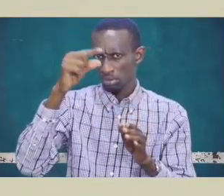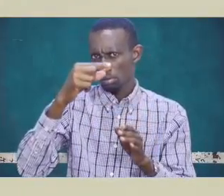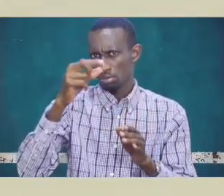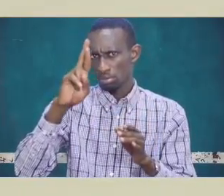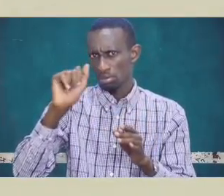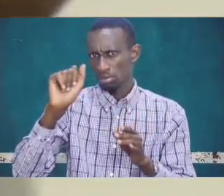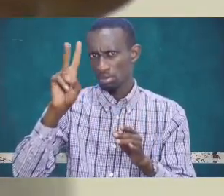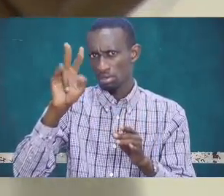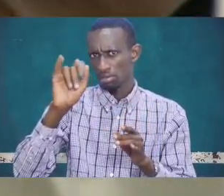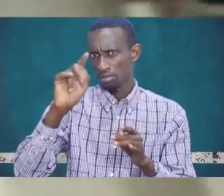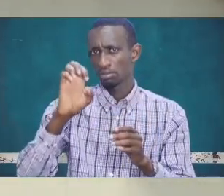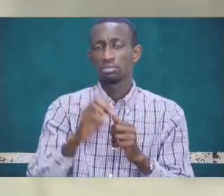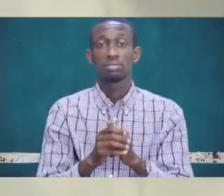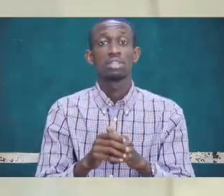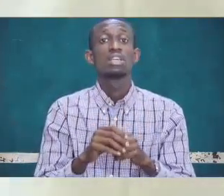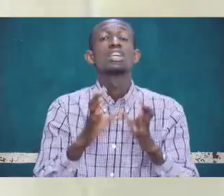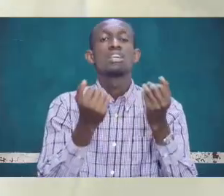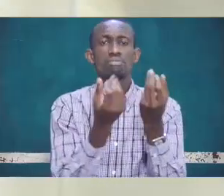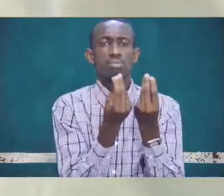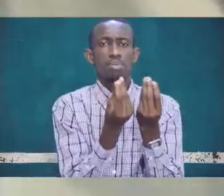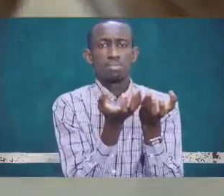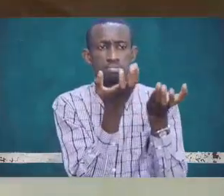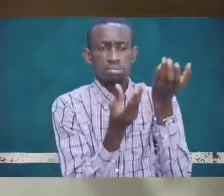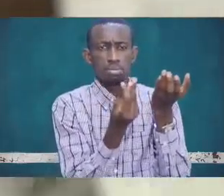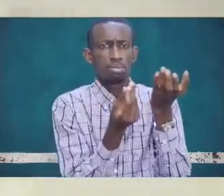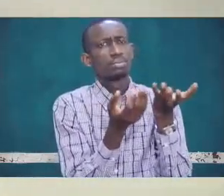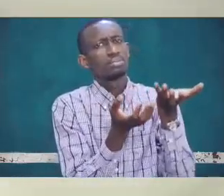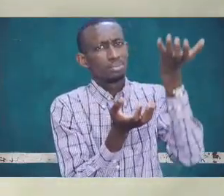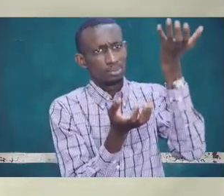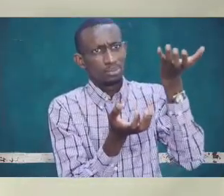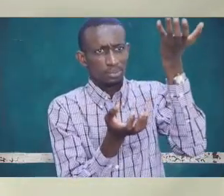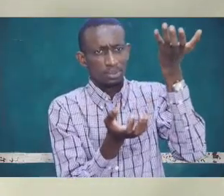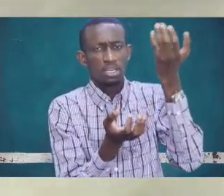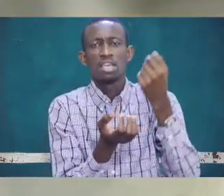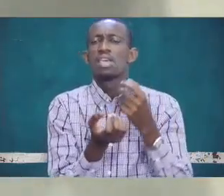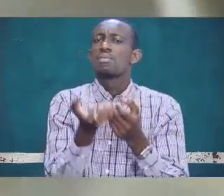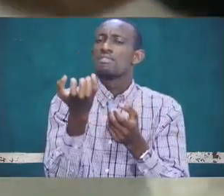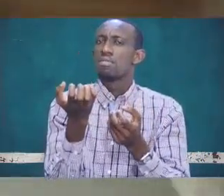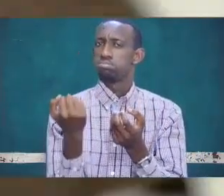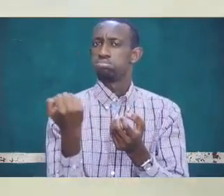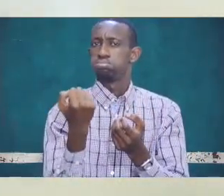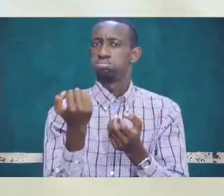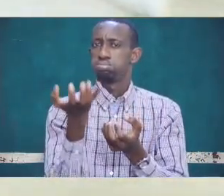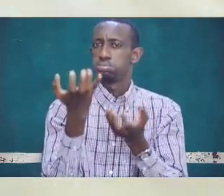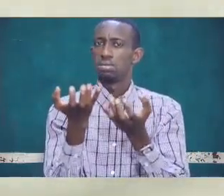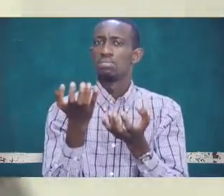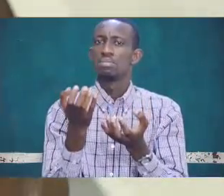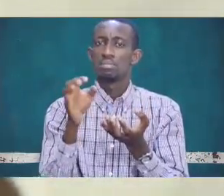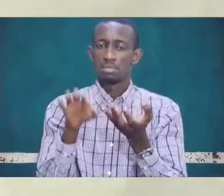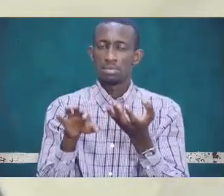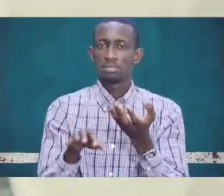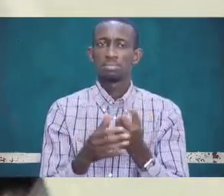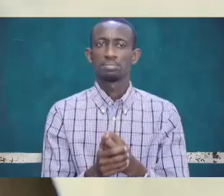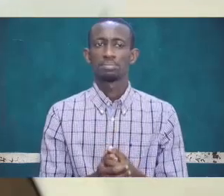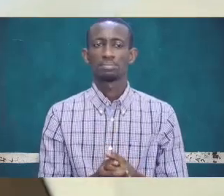Because the denser one goes down, and the less dense now goes up. So what are we going to do now?